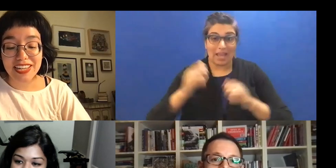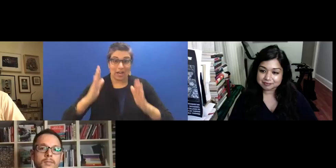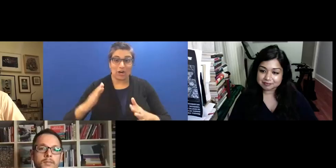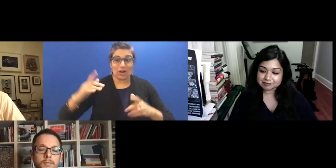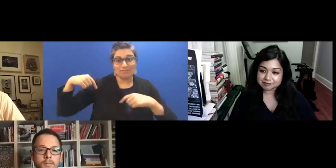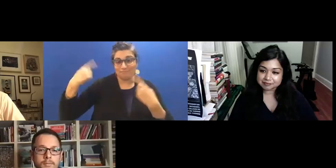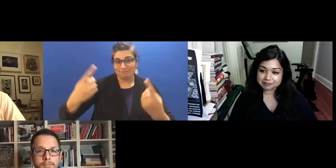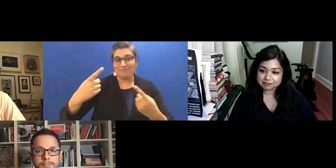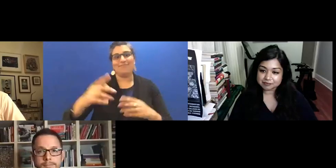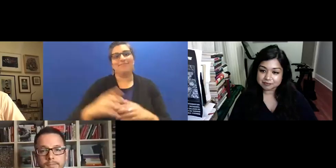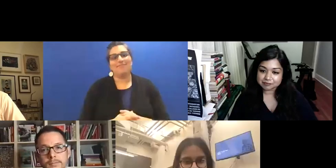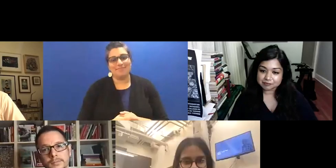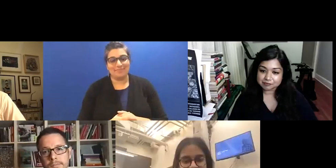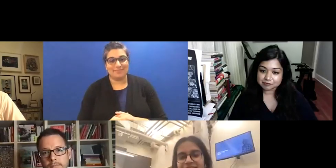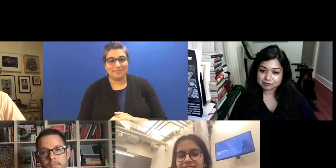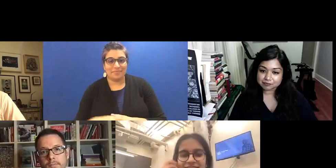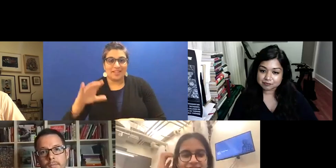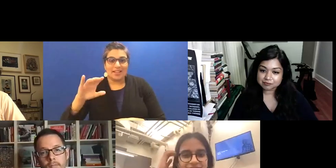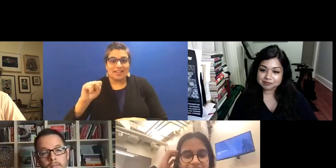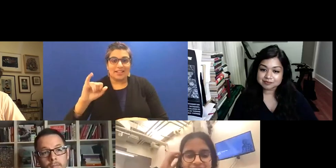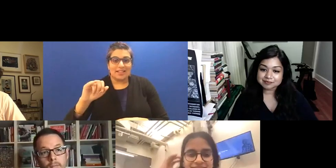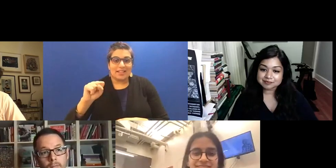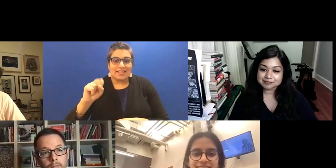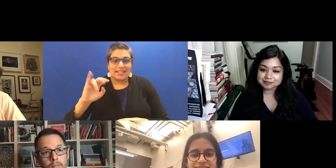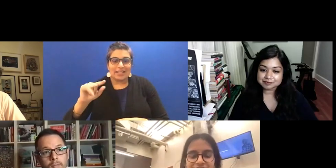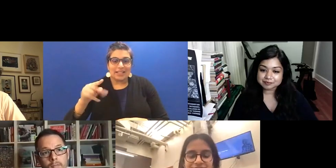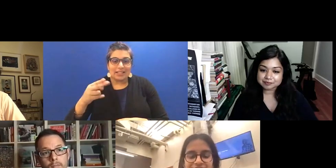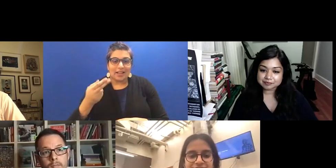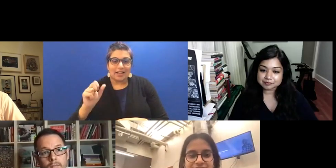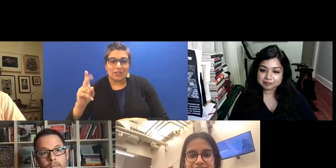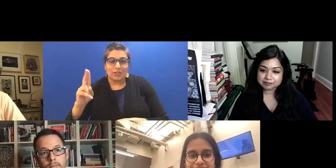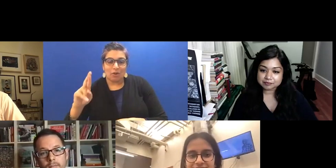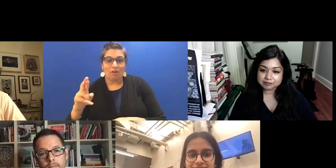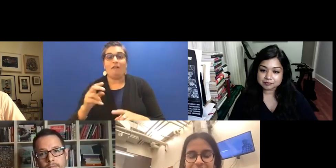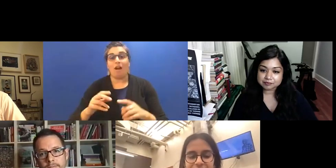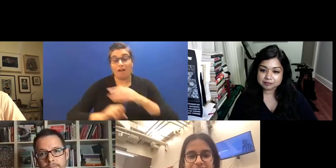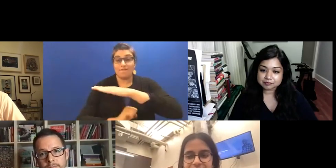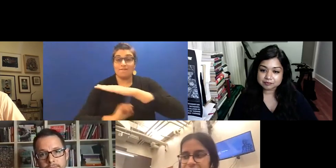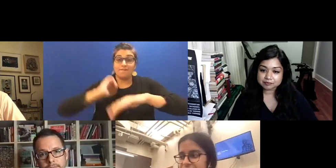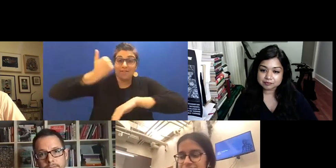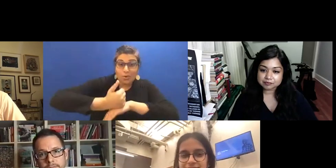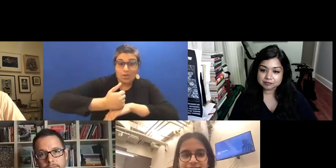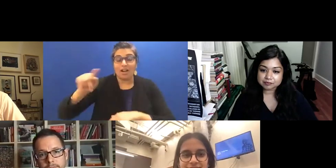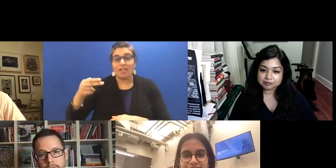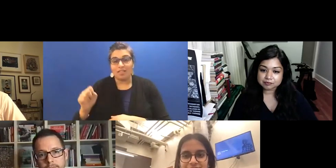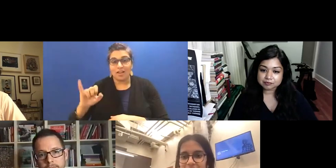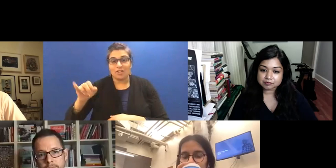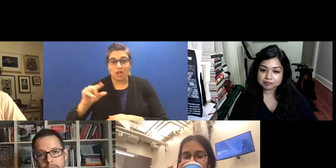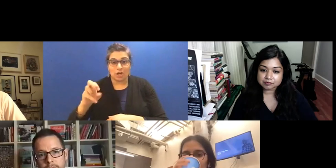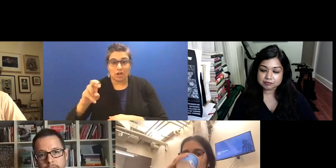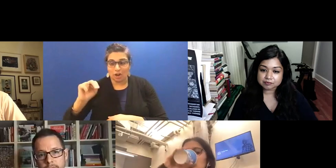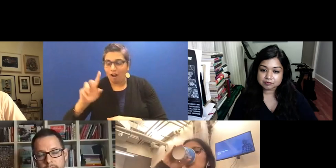a site and newsletter dedicated to South Asian news. She serves as CEO and has raised over $1 million from investors, including